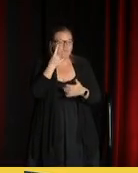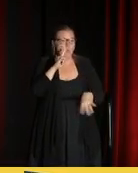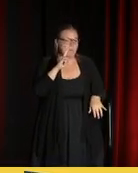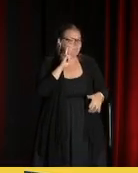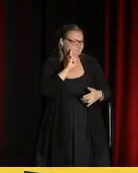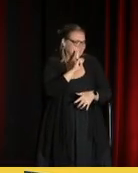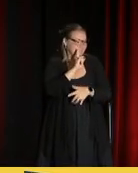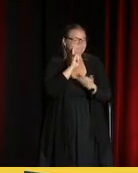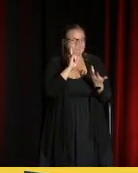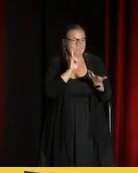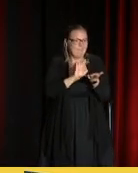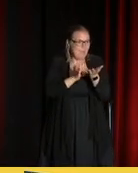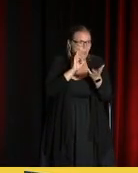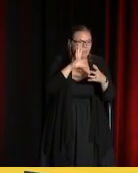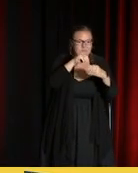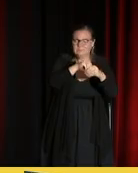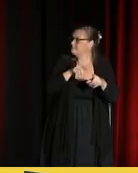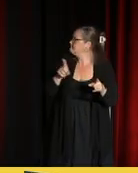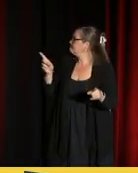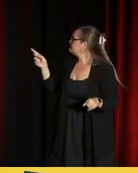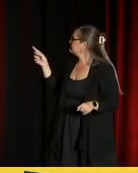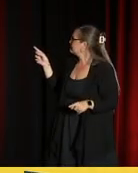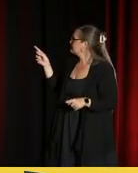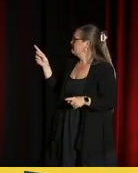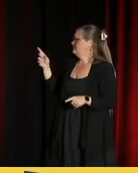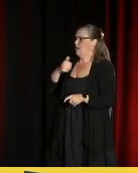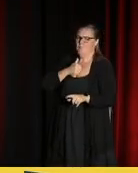And I'm just going to apologize for that picture of the magician.